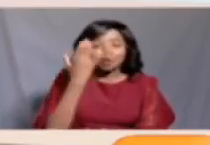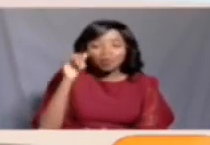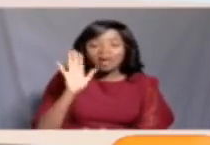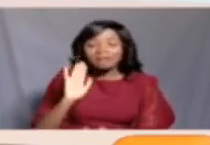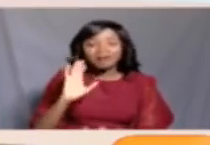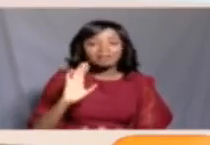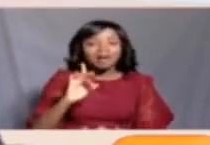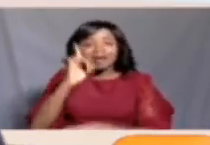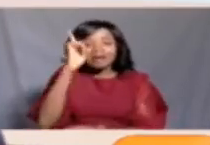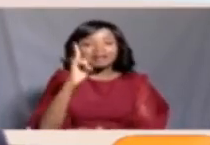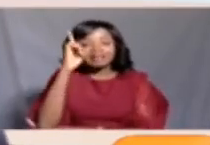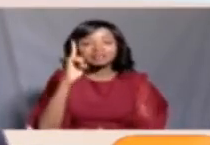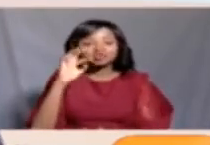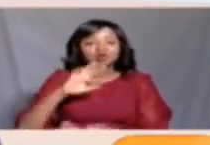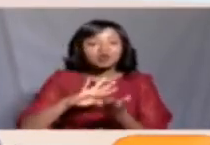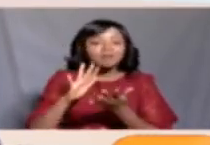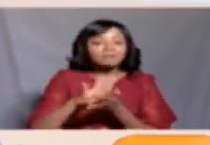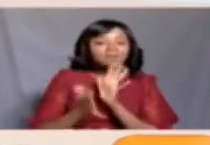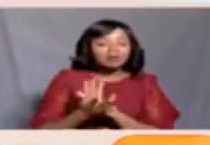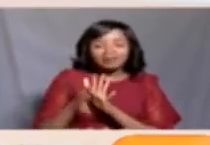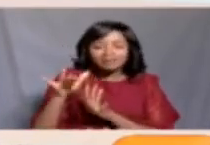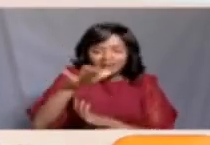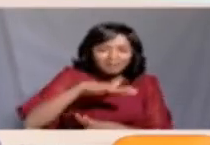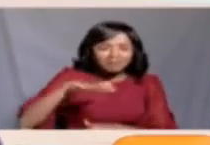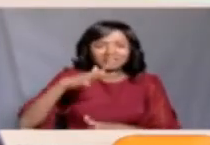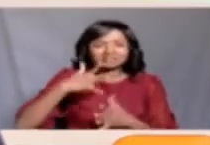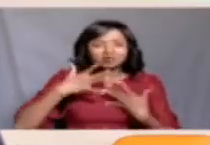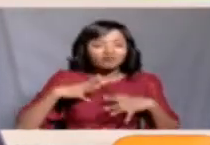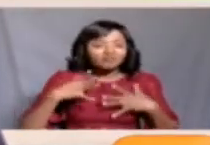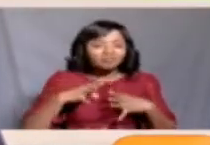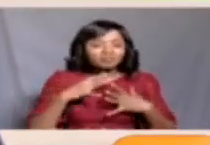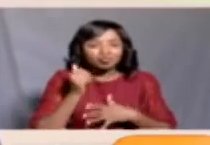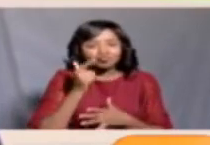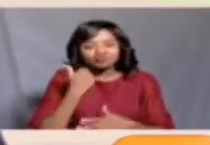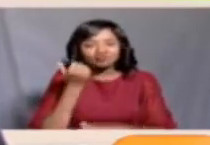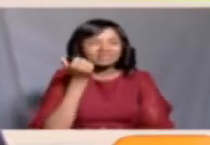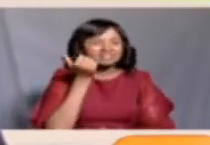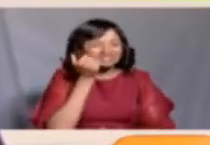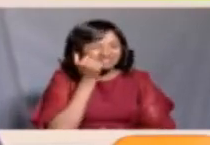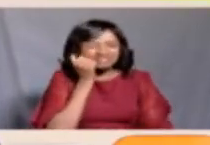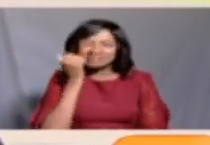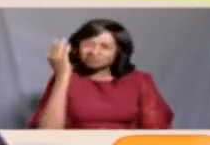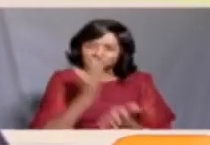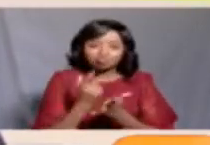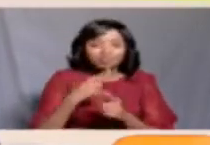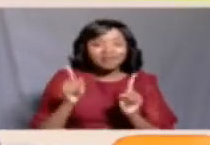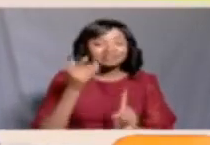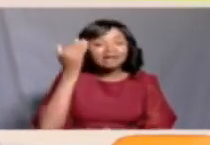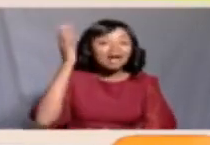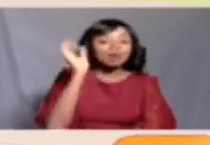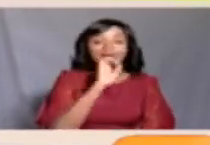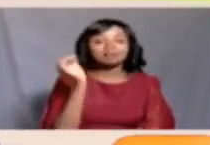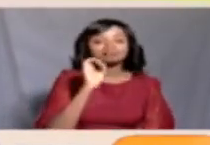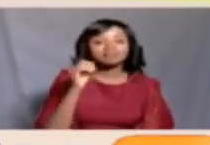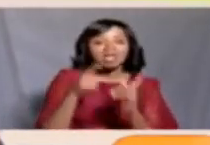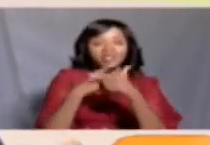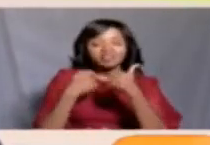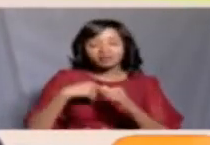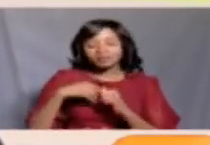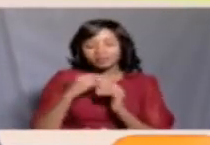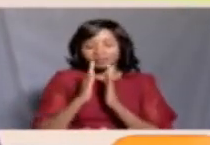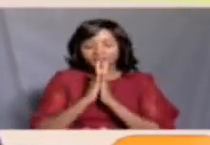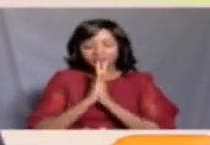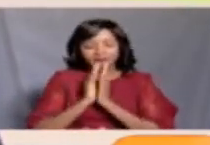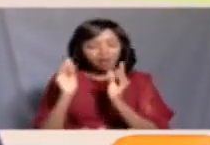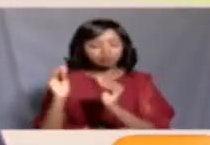then become a harboring ground also of people who are very sick and we don't know. But then again, we pray for them, and then, which is